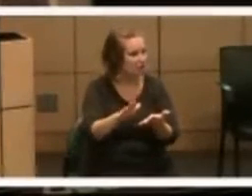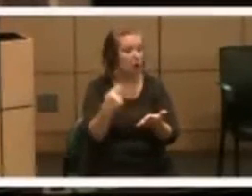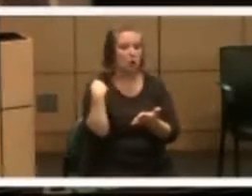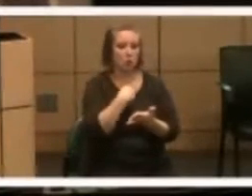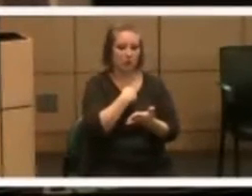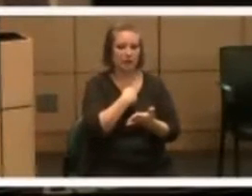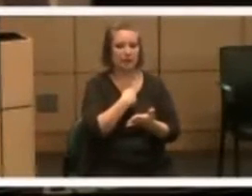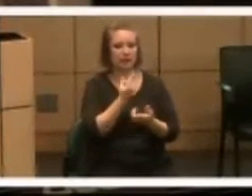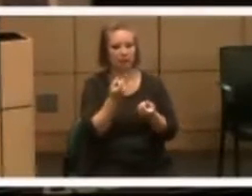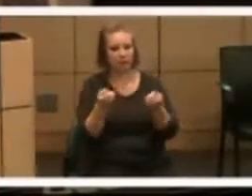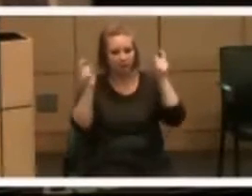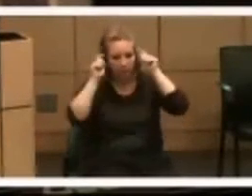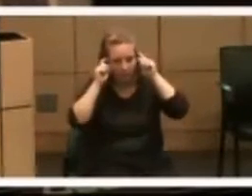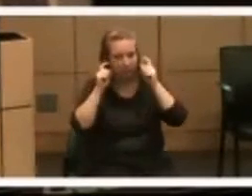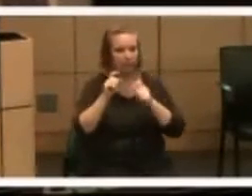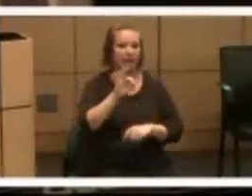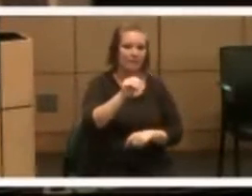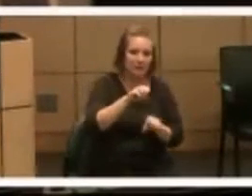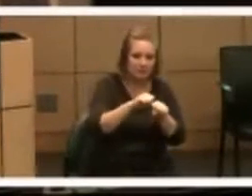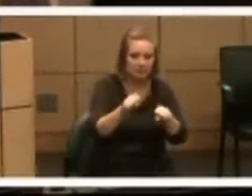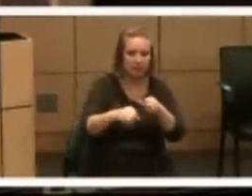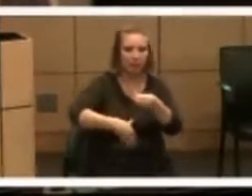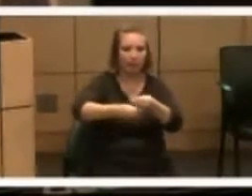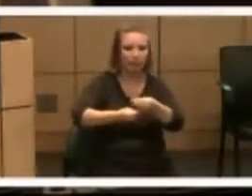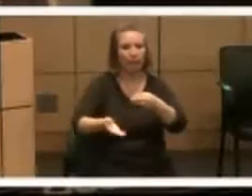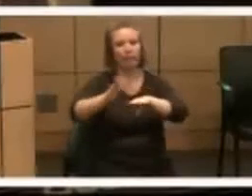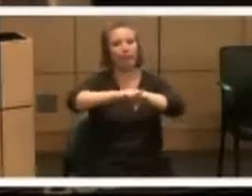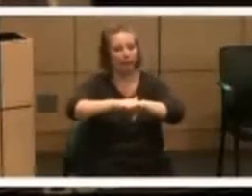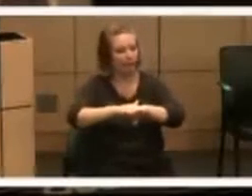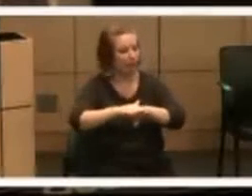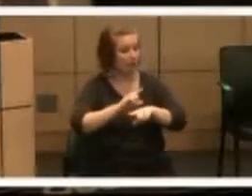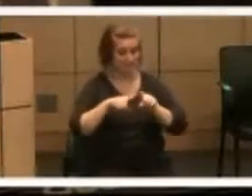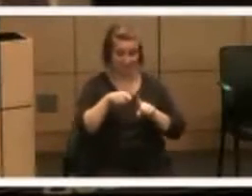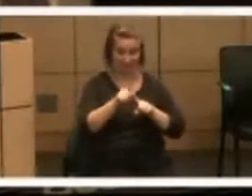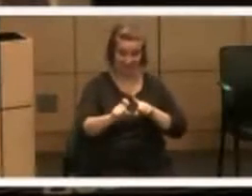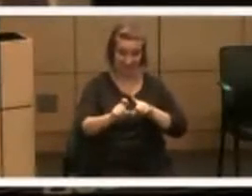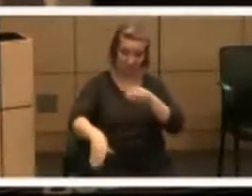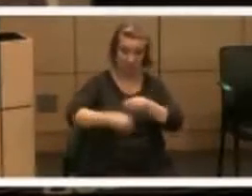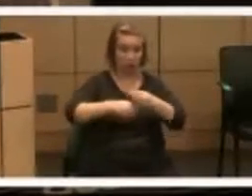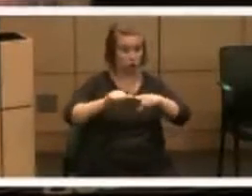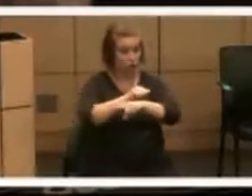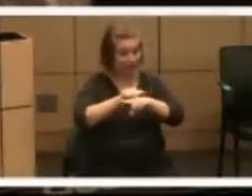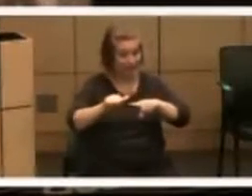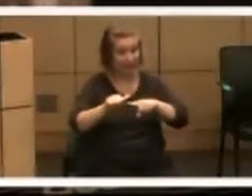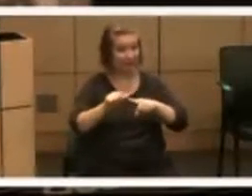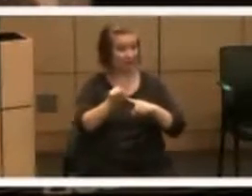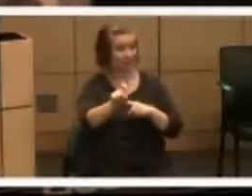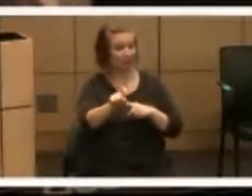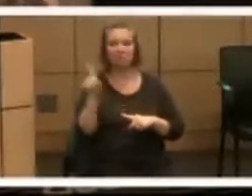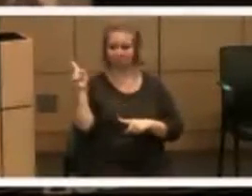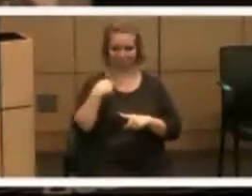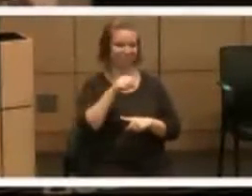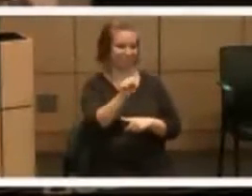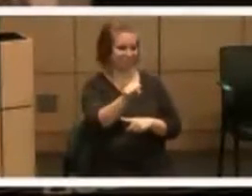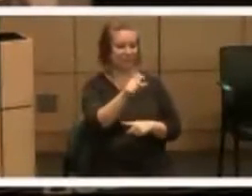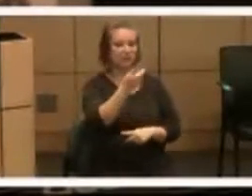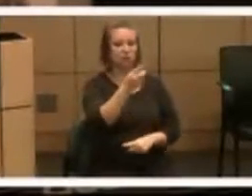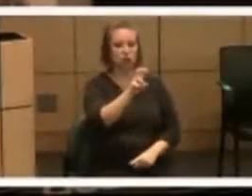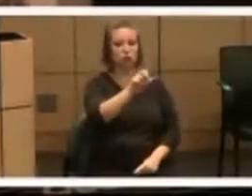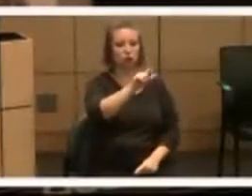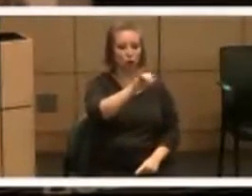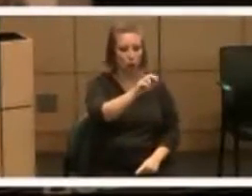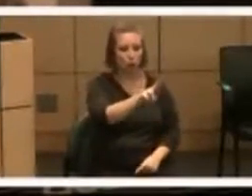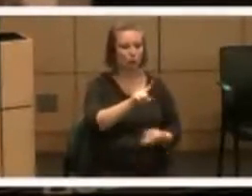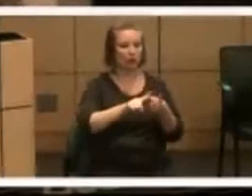amplify in the classroom, but do they need training and practice? Well, and I think I'd argue that, you know, data like Dr. Liu and Dr. Corbin are going to